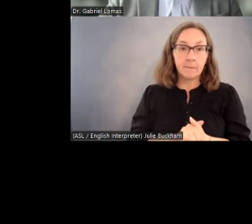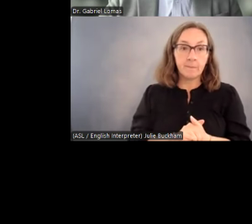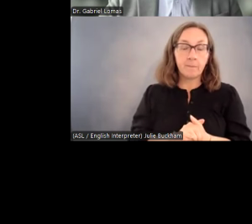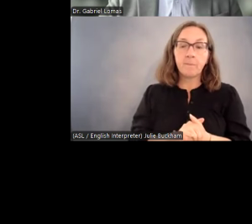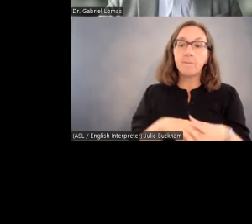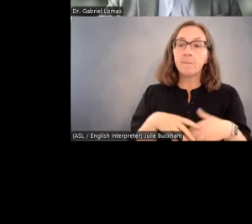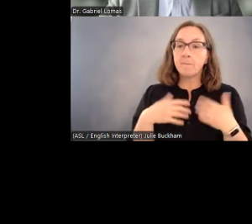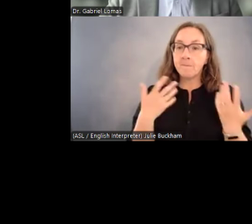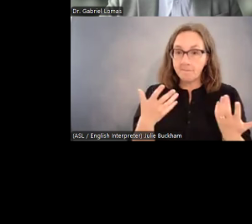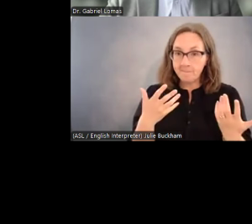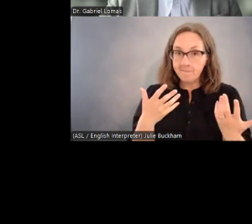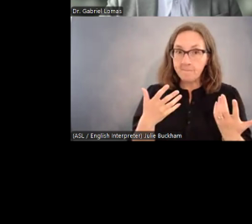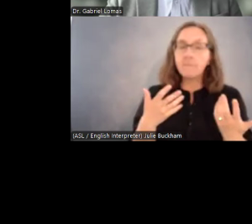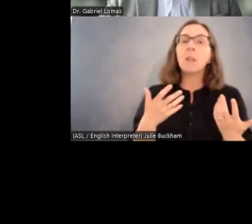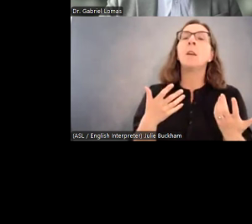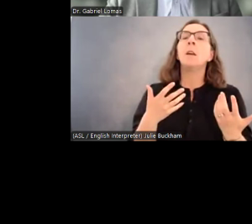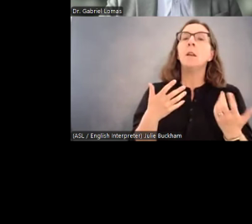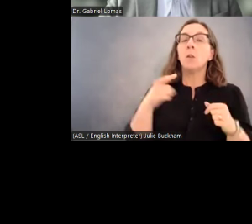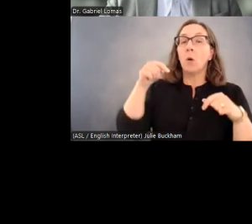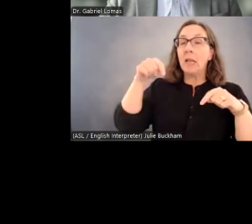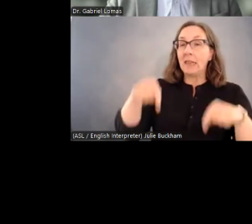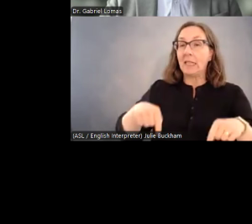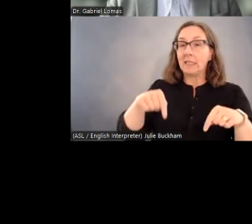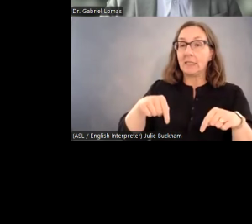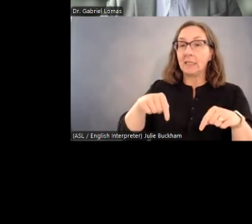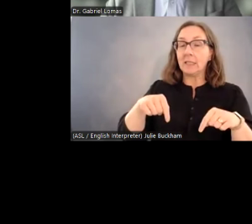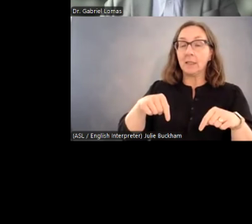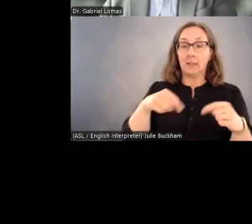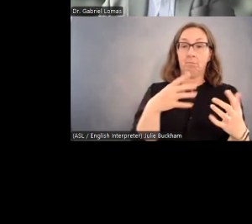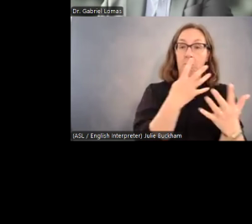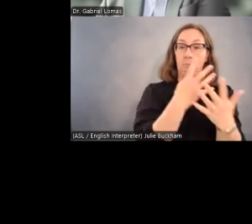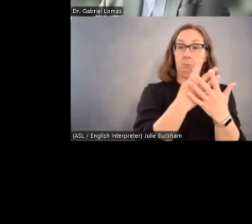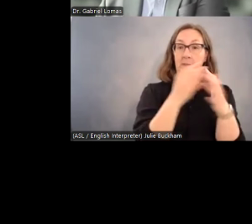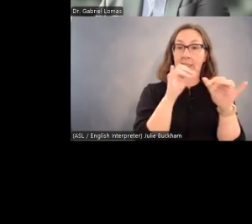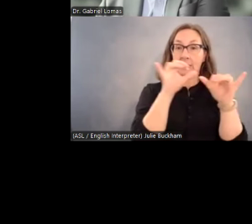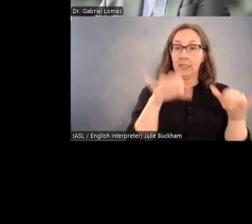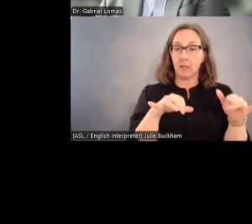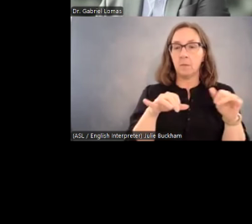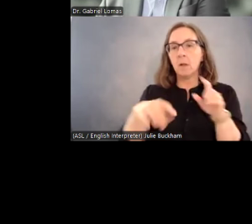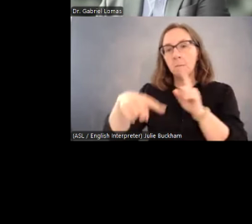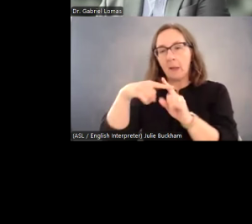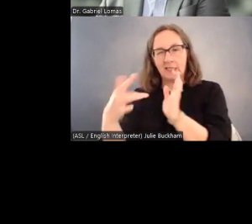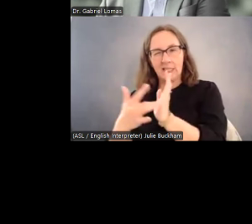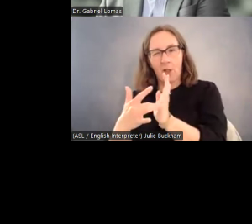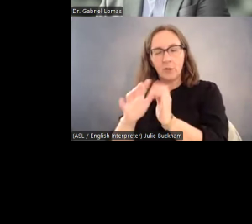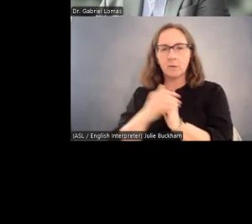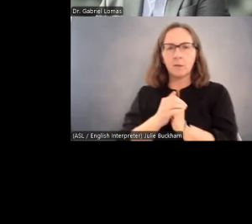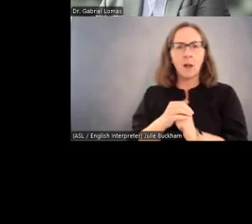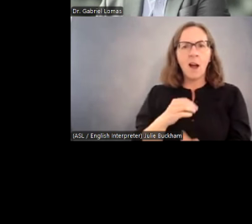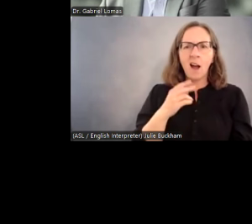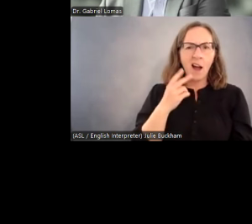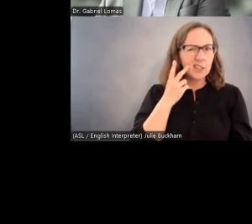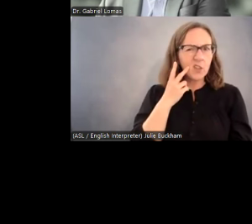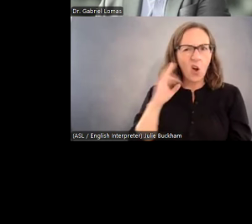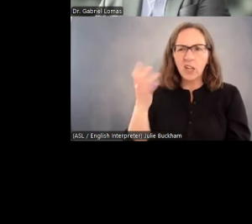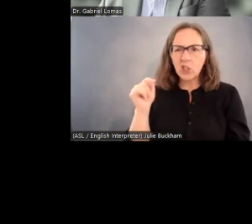So moving into the work within the prison system and technology, I saw somewhere in the